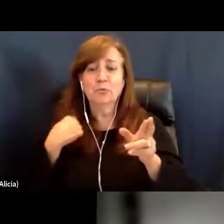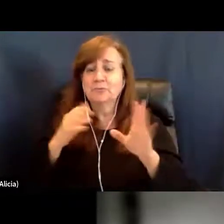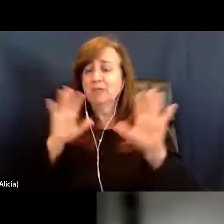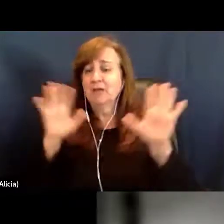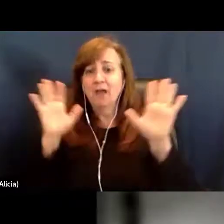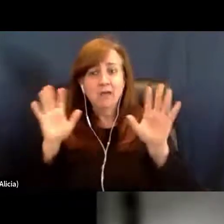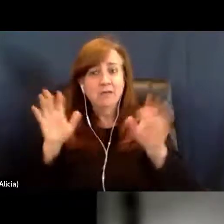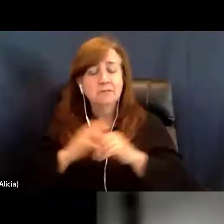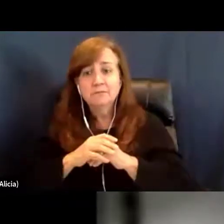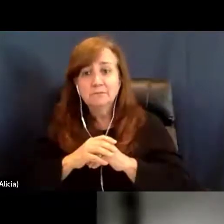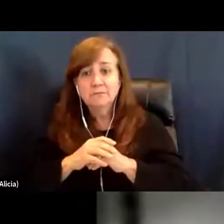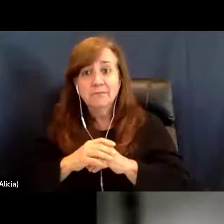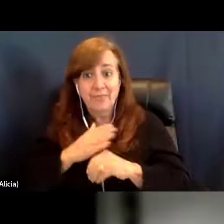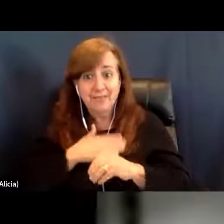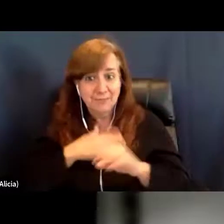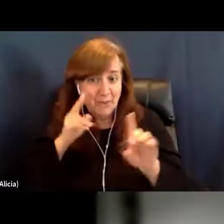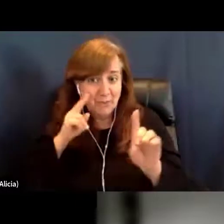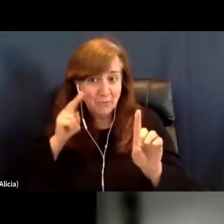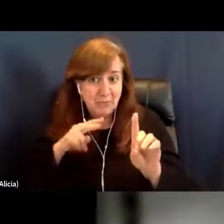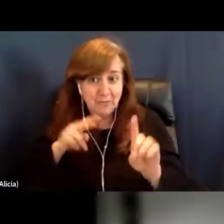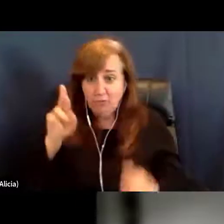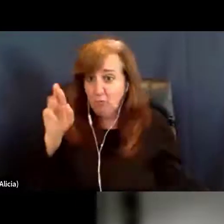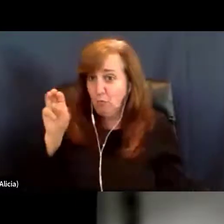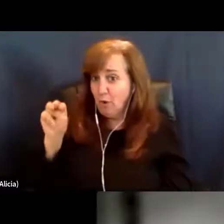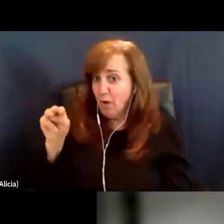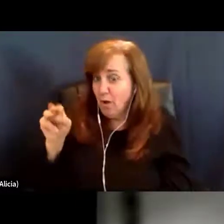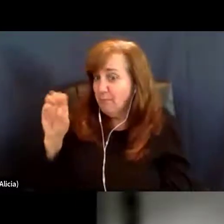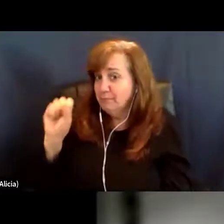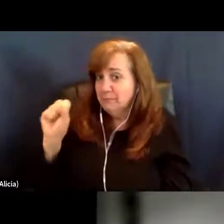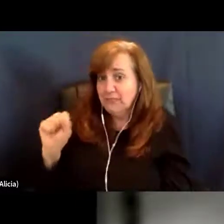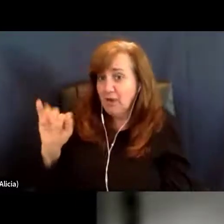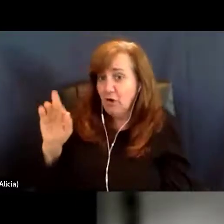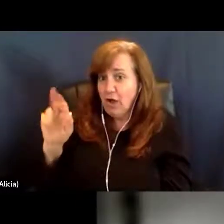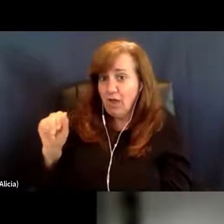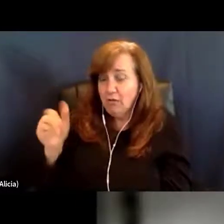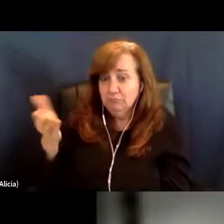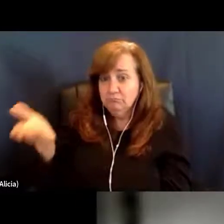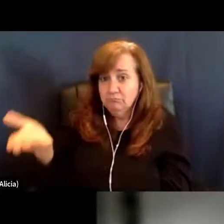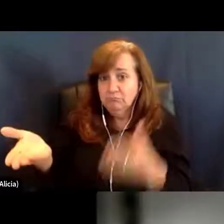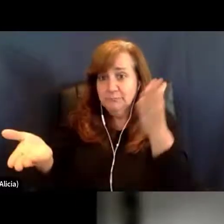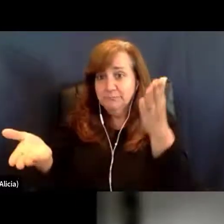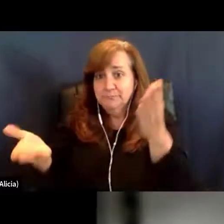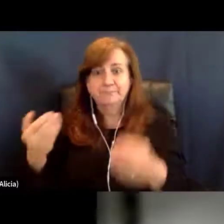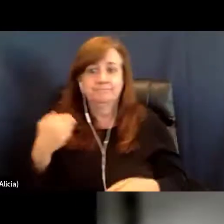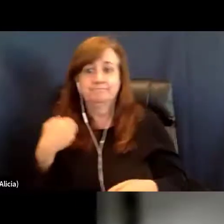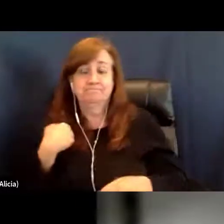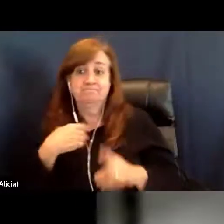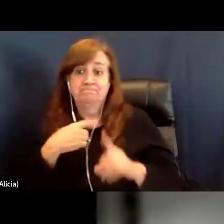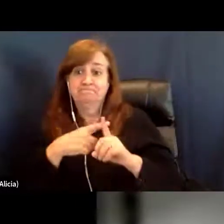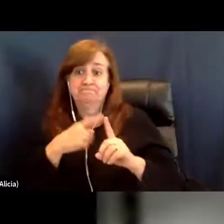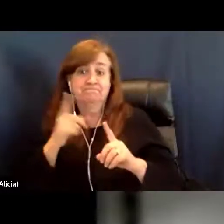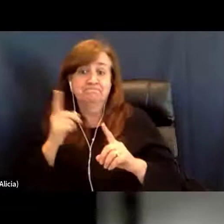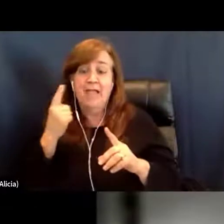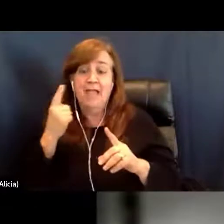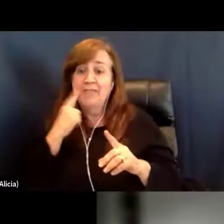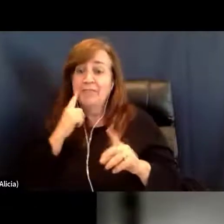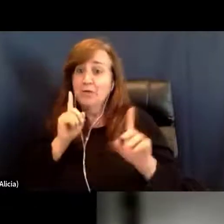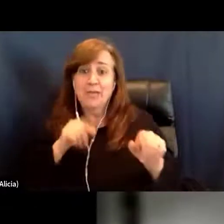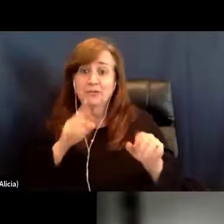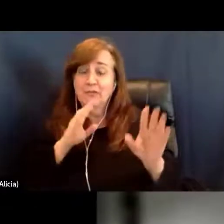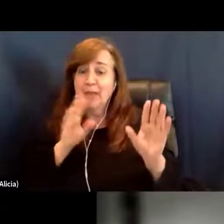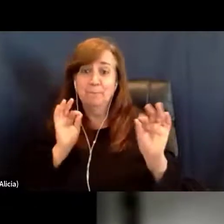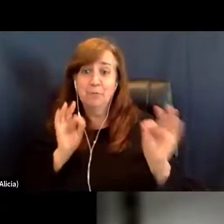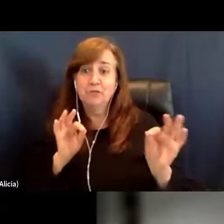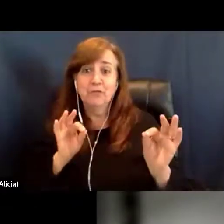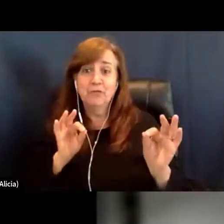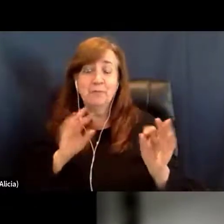horrific. That's kind of my perspective. Ram and Sarah, do you have a different perspective? Yeah, I would just add to that. I think you answered it really beautifully, but